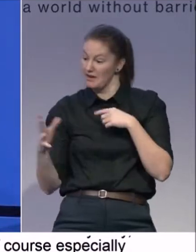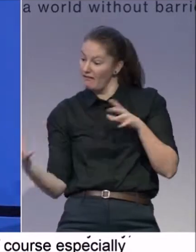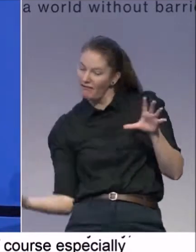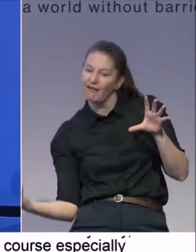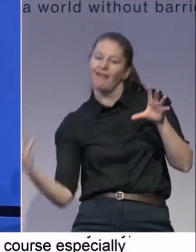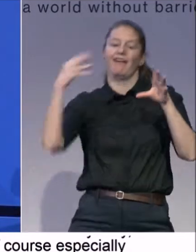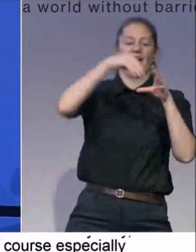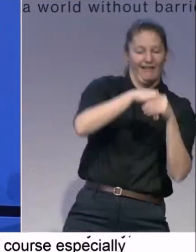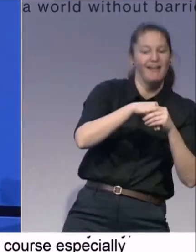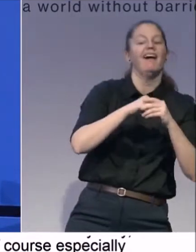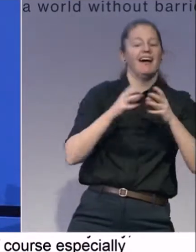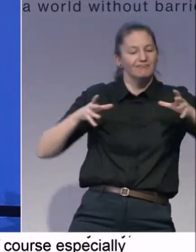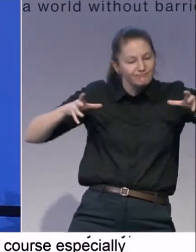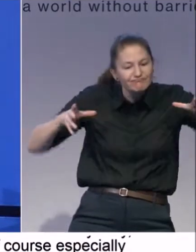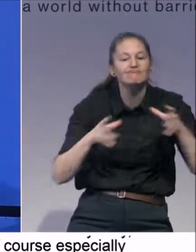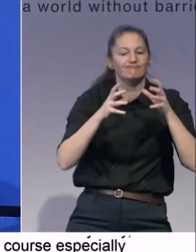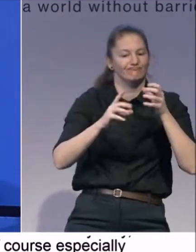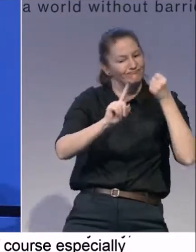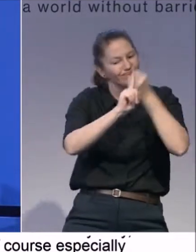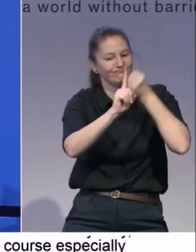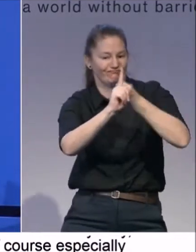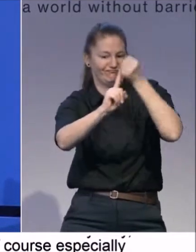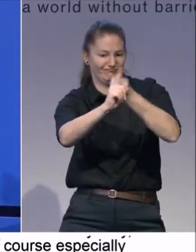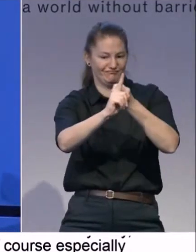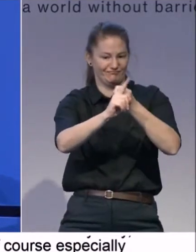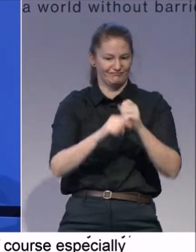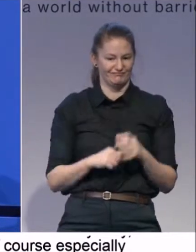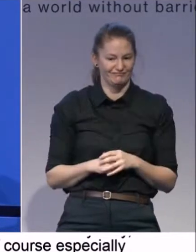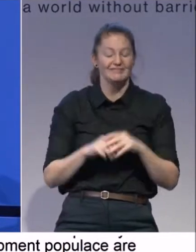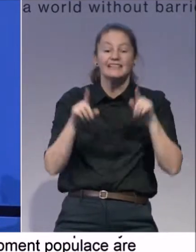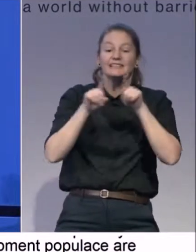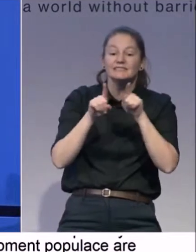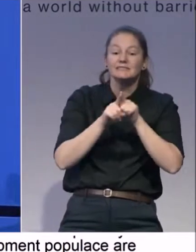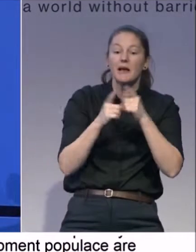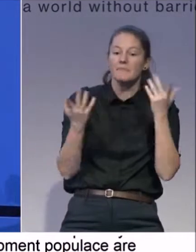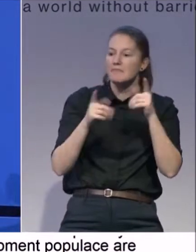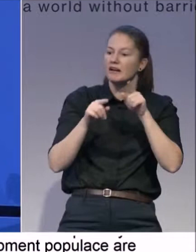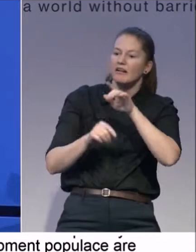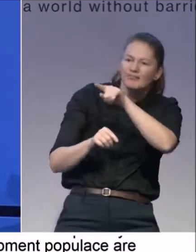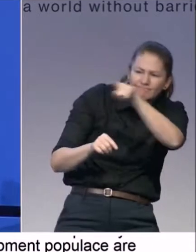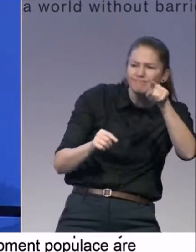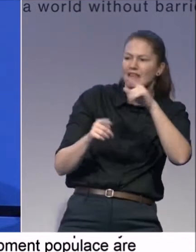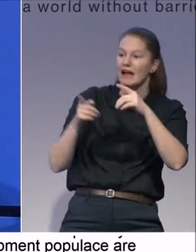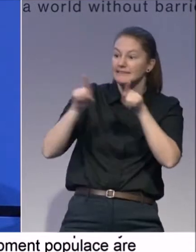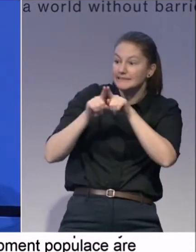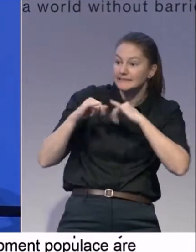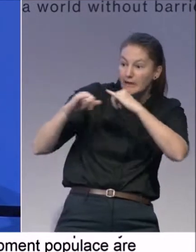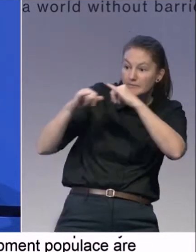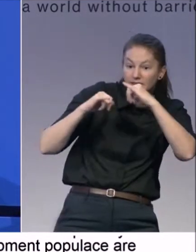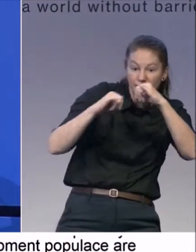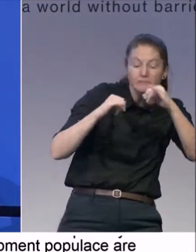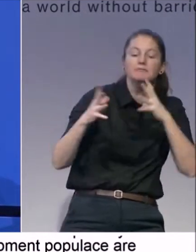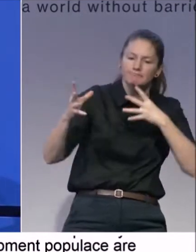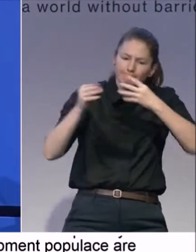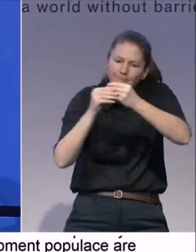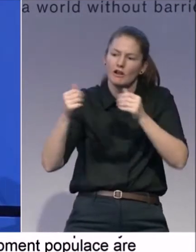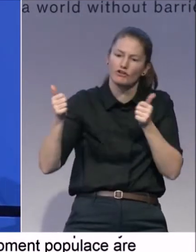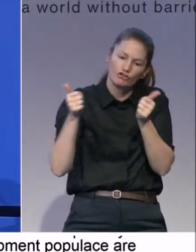to work with our peers. And another great thing that I have seen that works is also